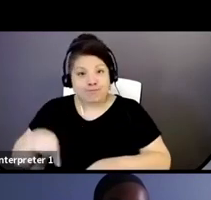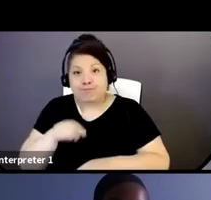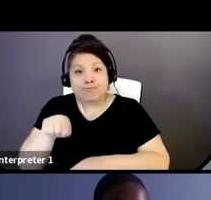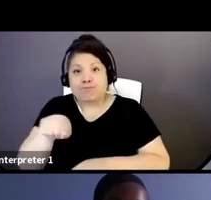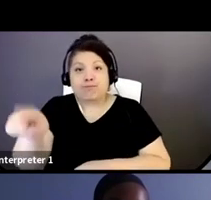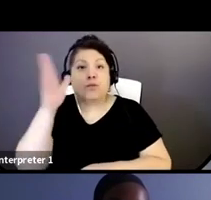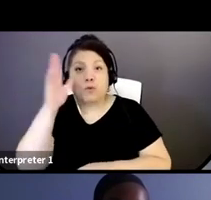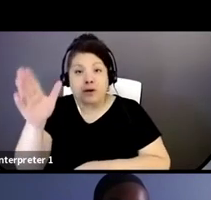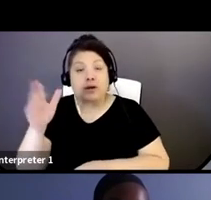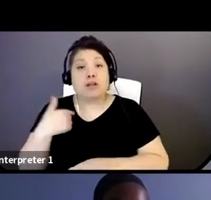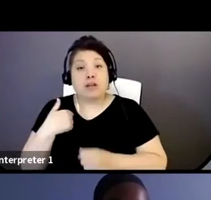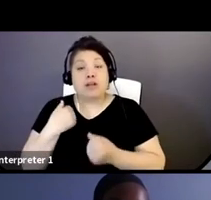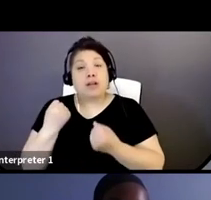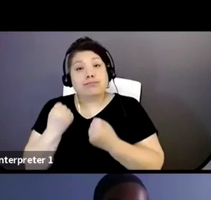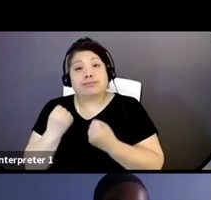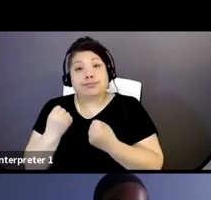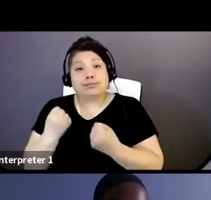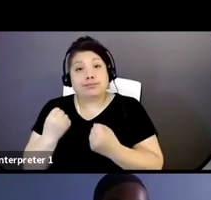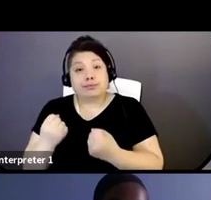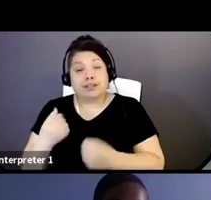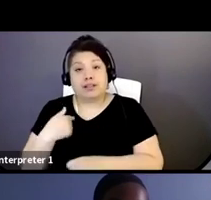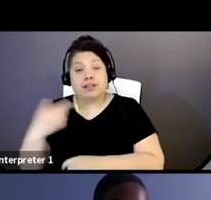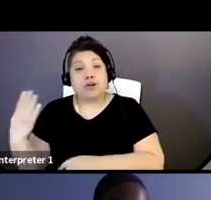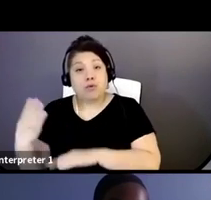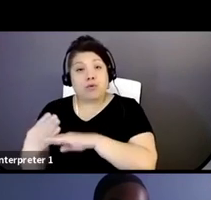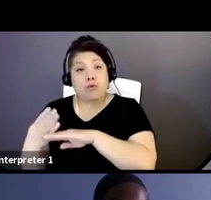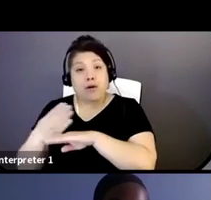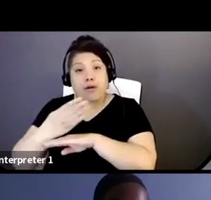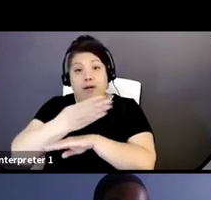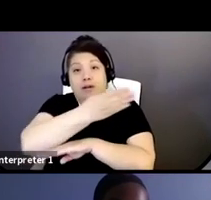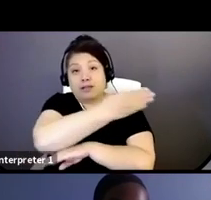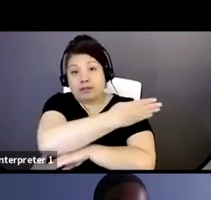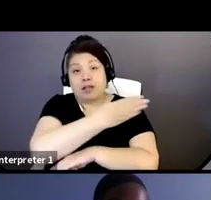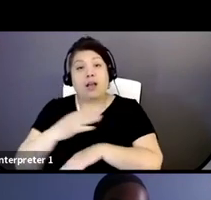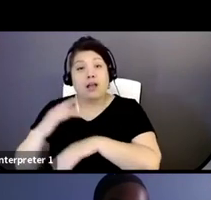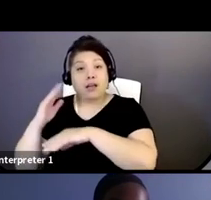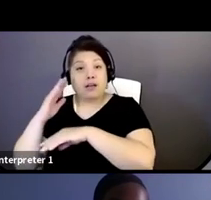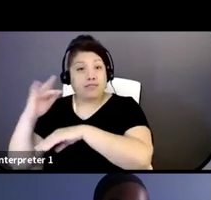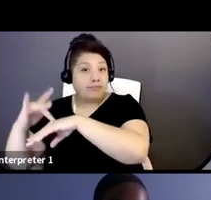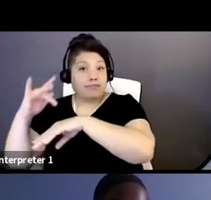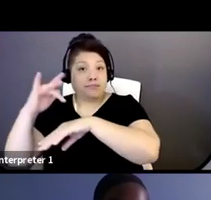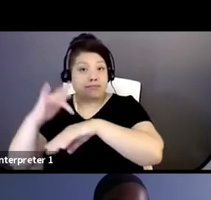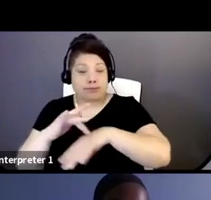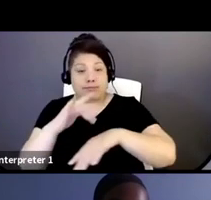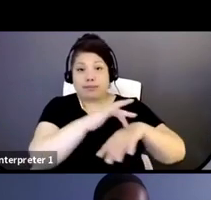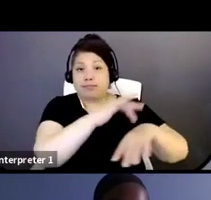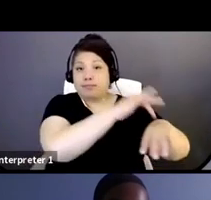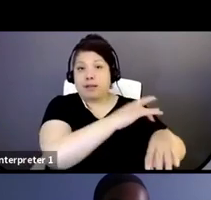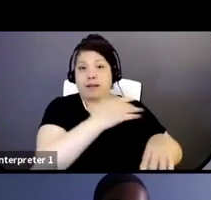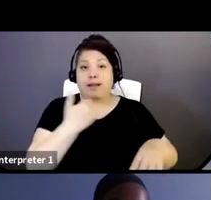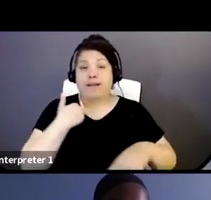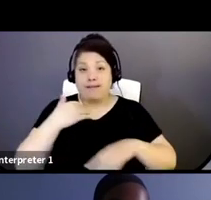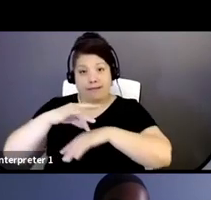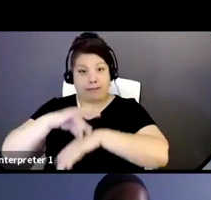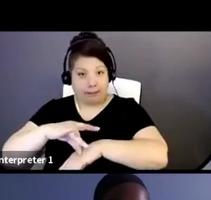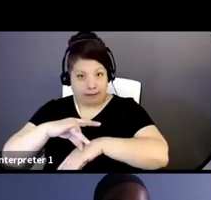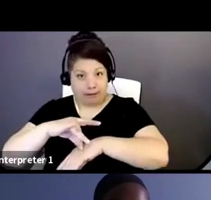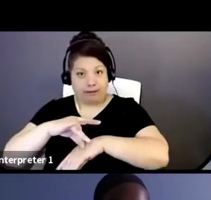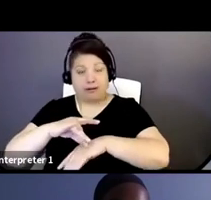just driving in one direction, we're going to see probably like five completely different types of